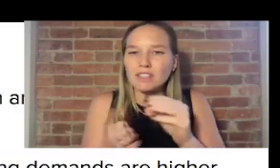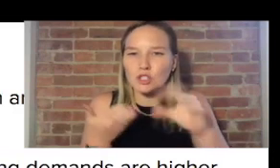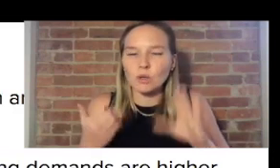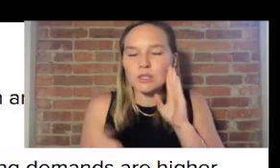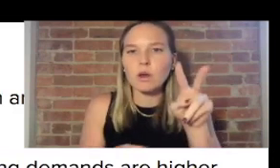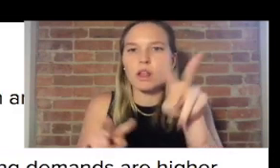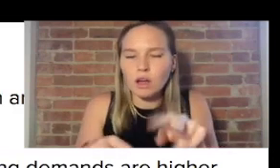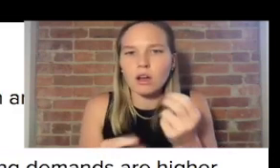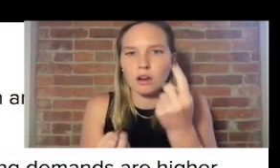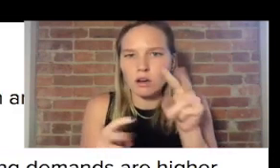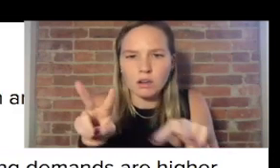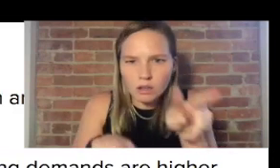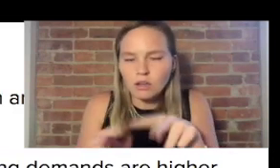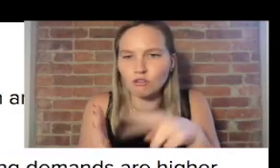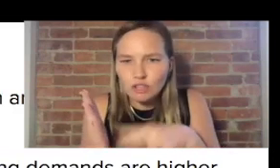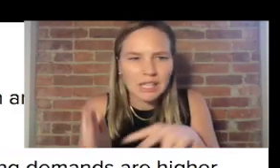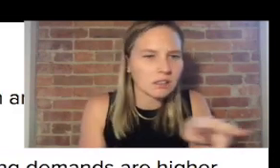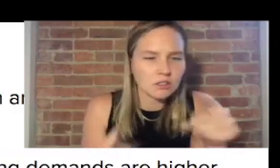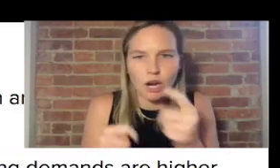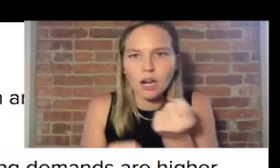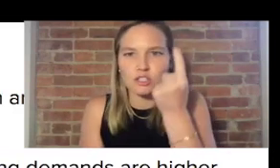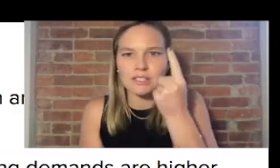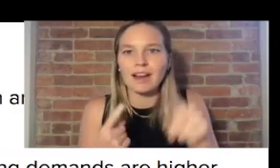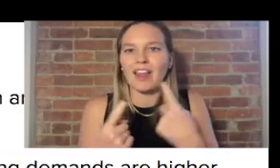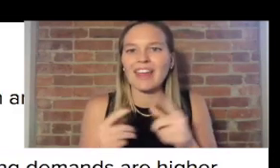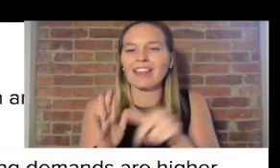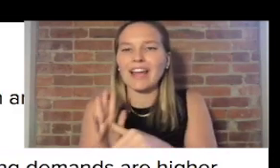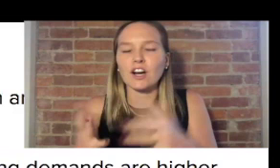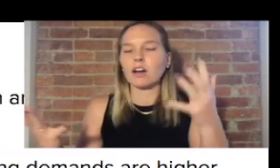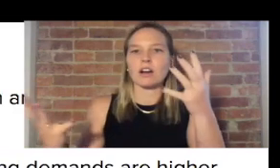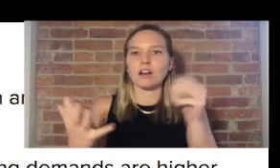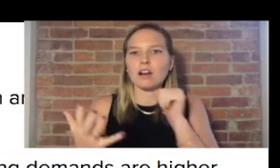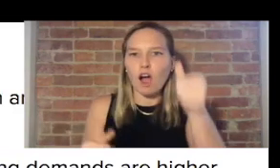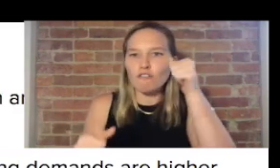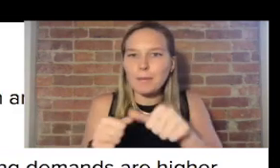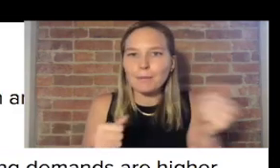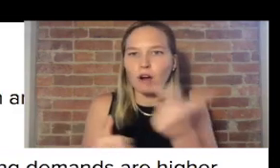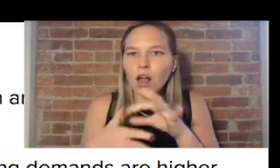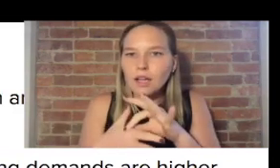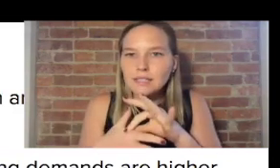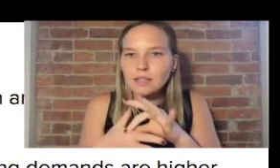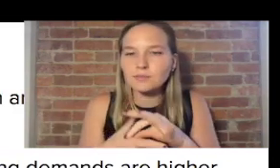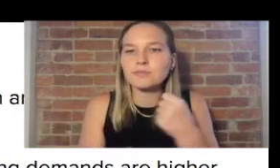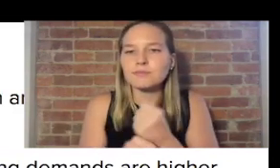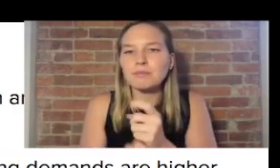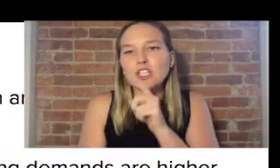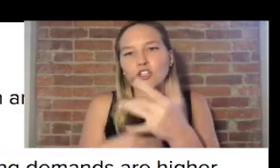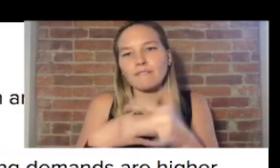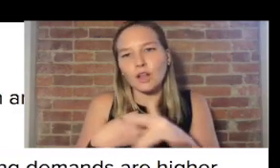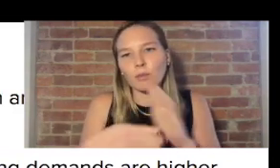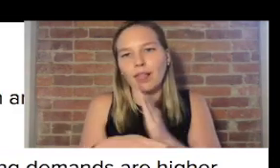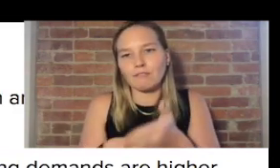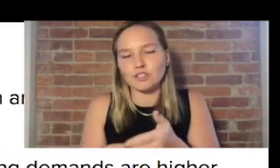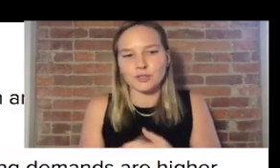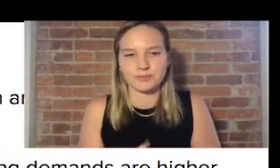after. Often students will have a hard time attending to both the visual content that is presented as well as the captions and